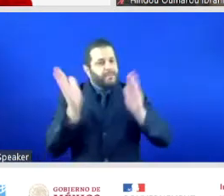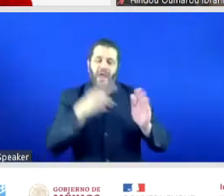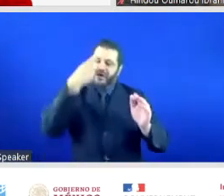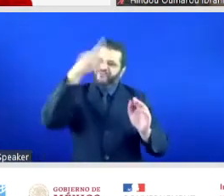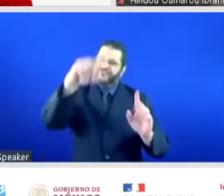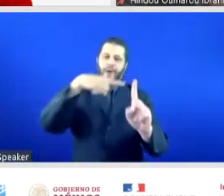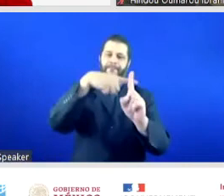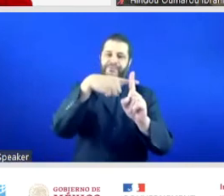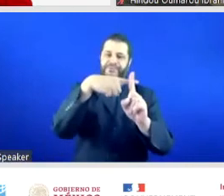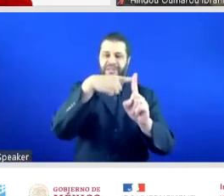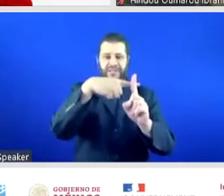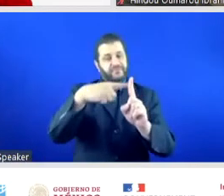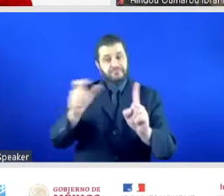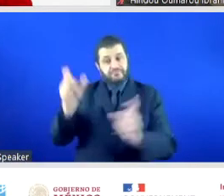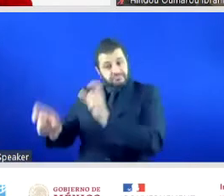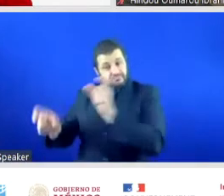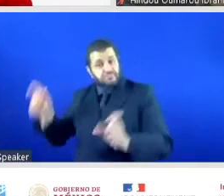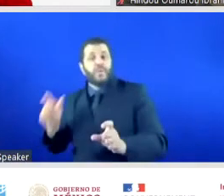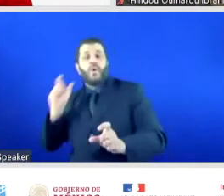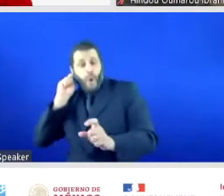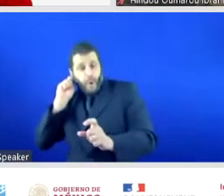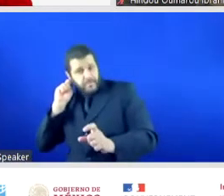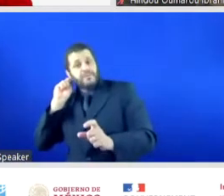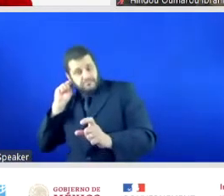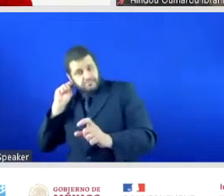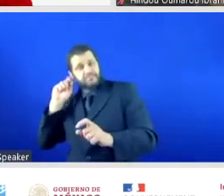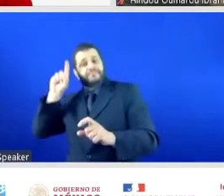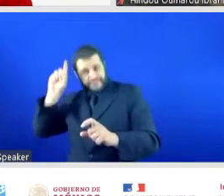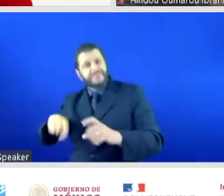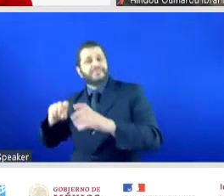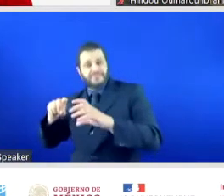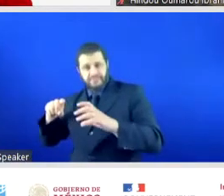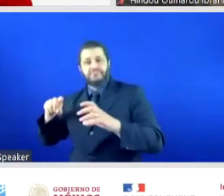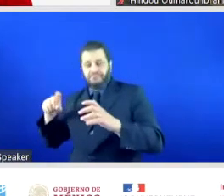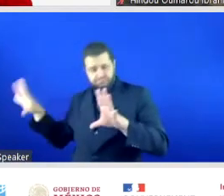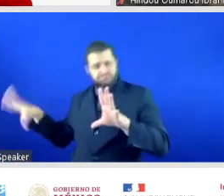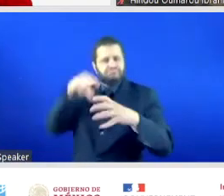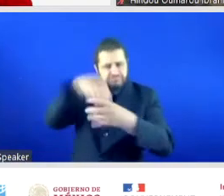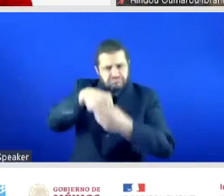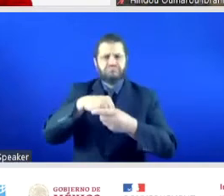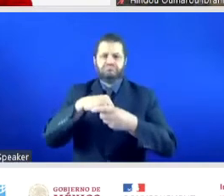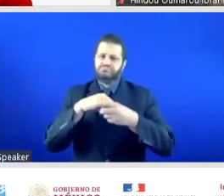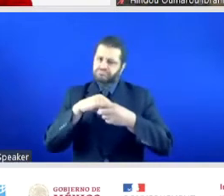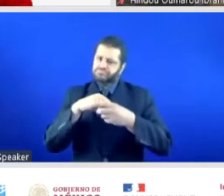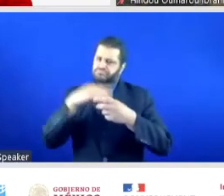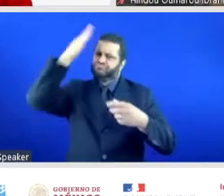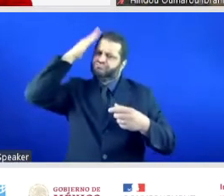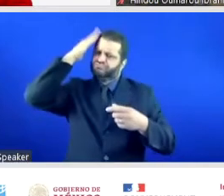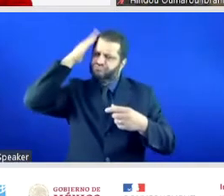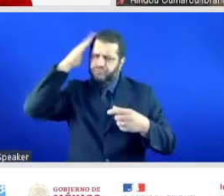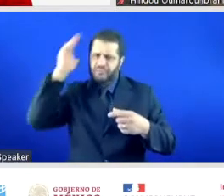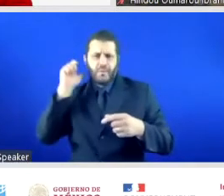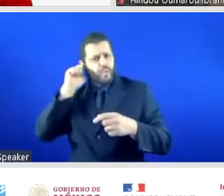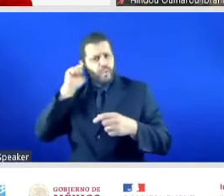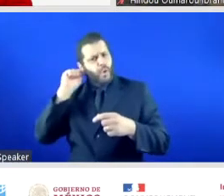of facing threats, various forms of violence, because they're really challenging these power structures. So we need